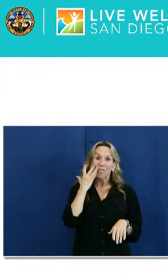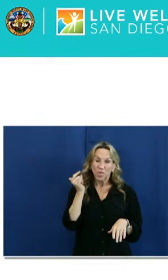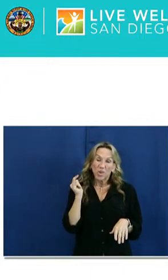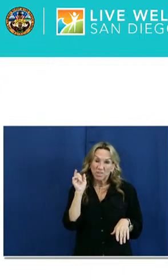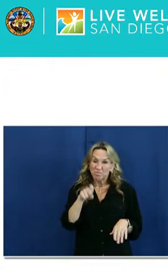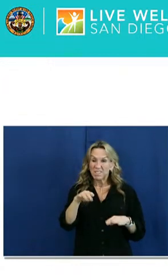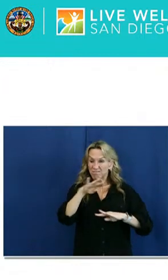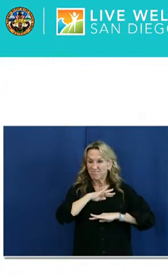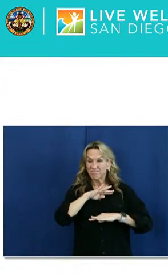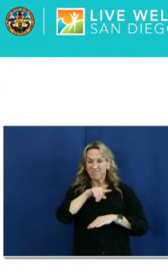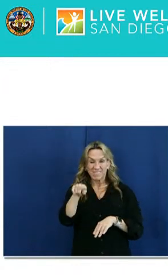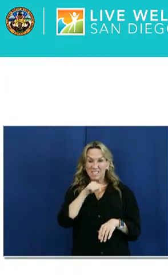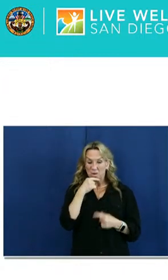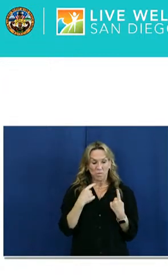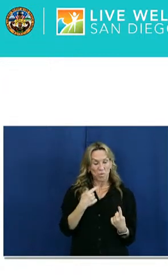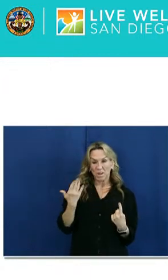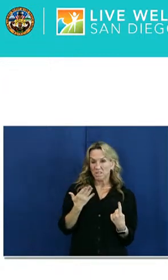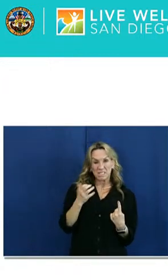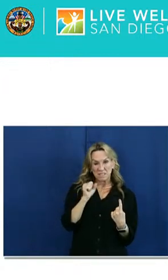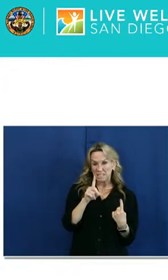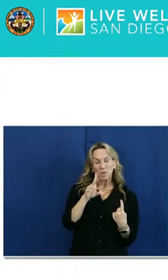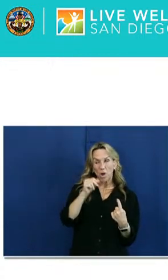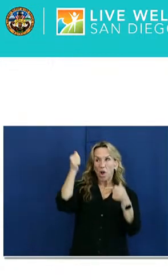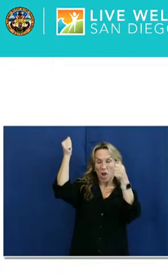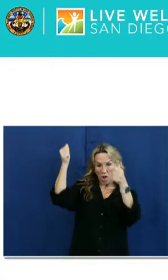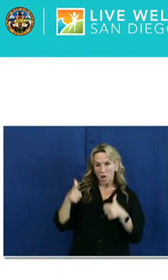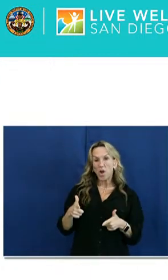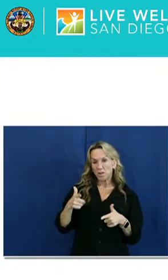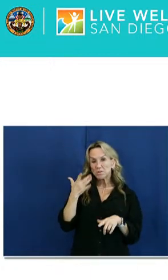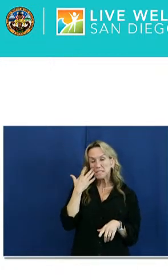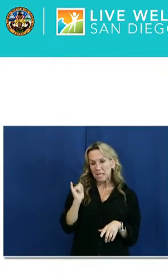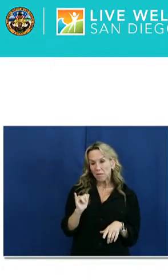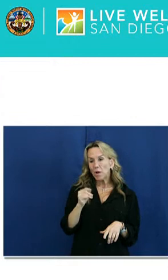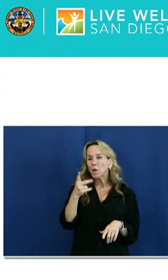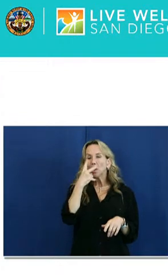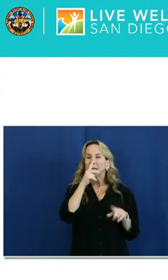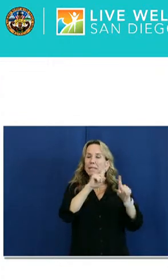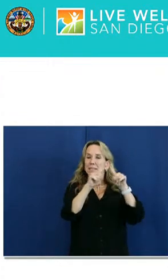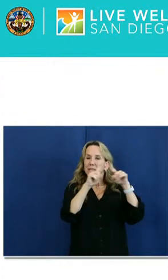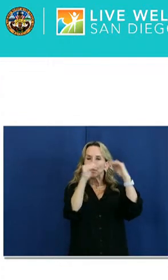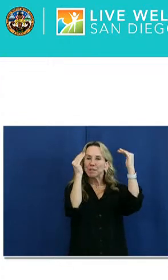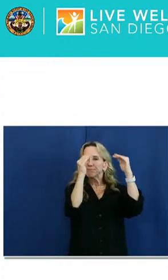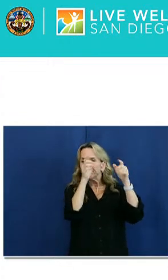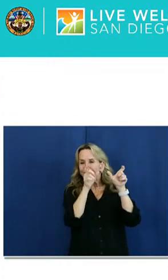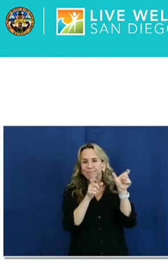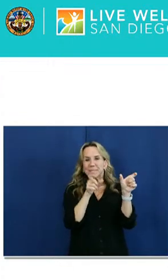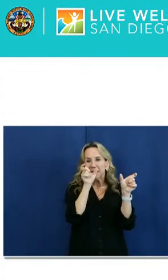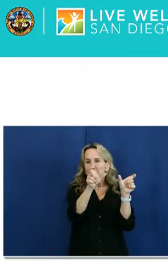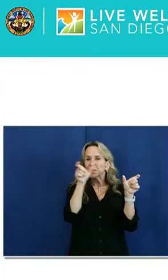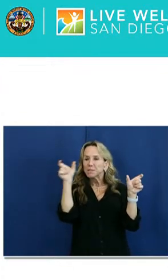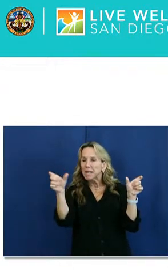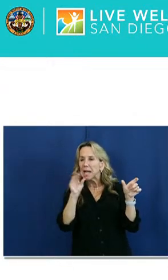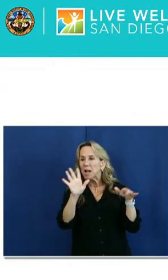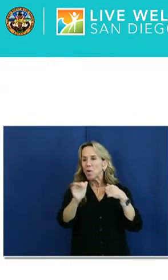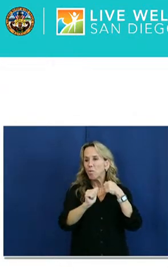sectors and parts of the economy, and shows tiers based on risk of community disease